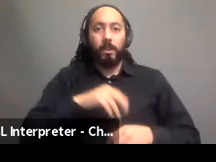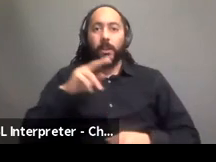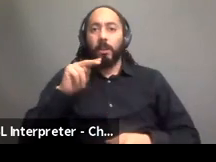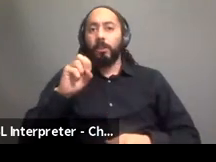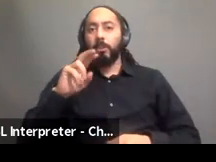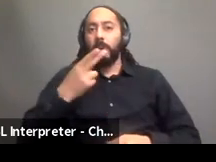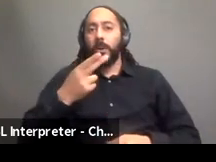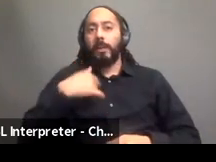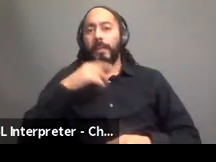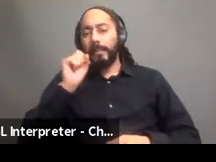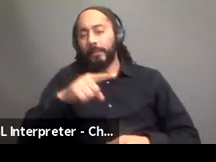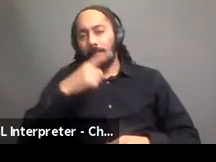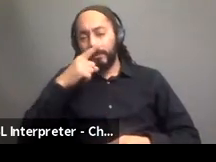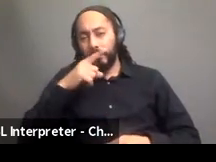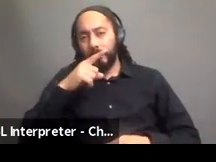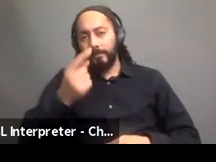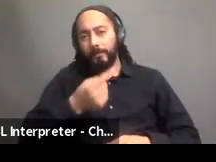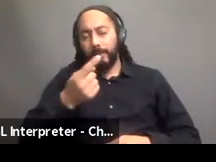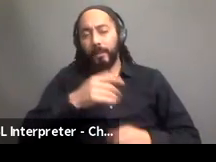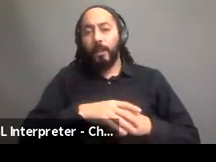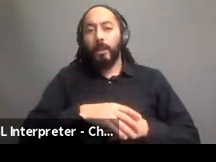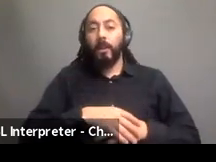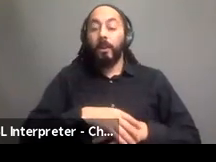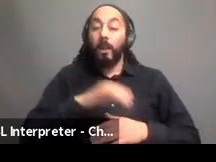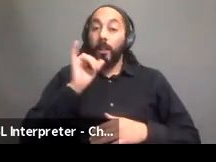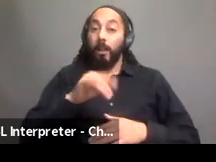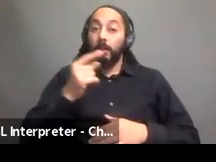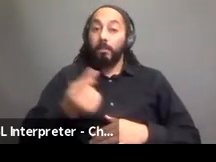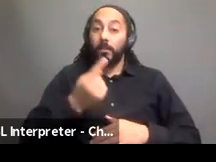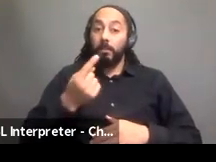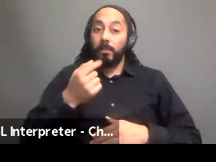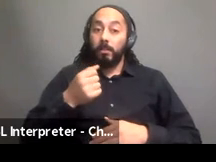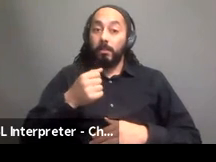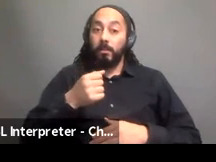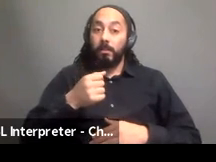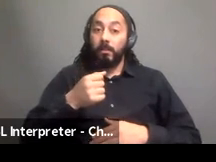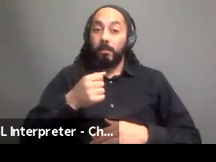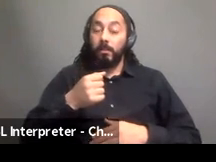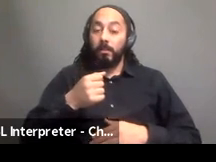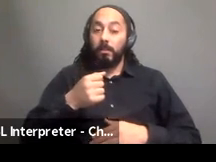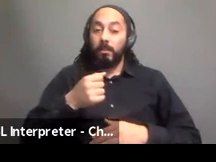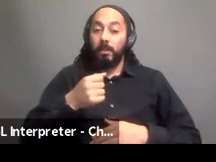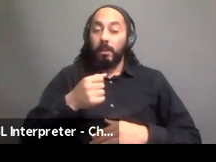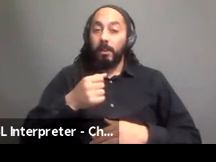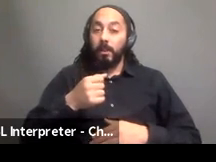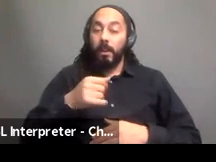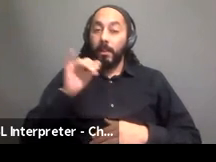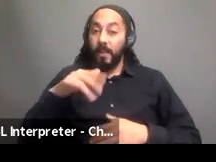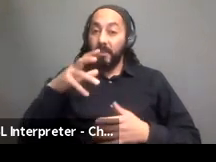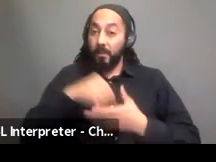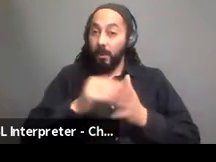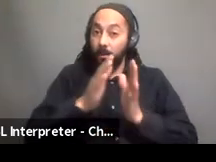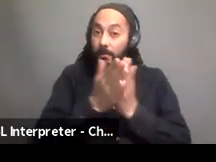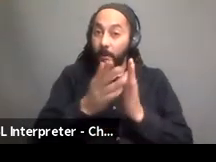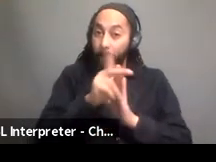question about that. Yeah. Actually. So would something like that be able to be found in the policy, like the handbook, or